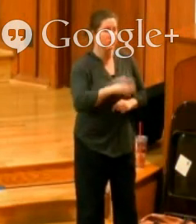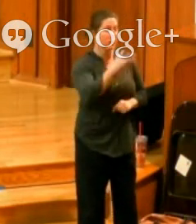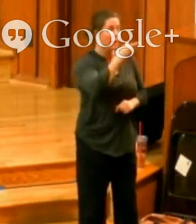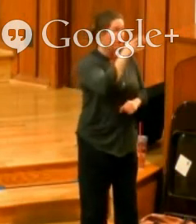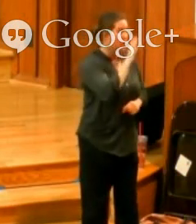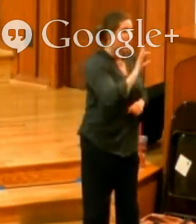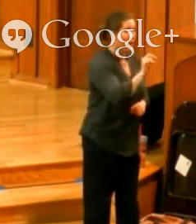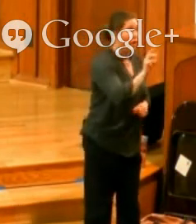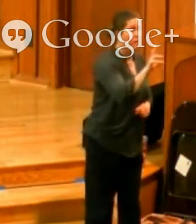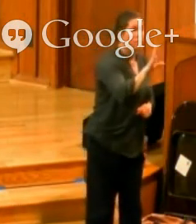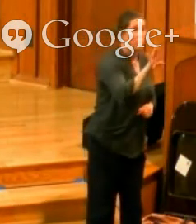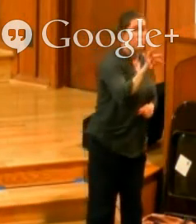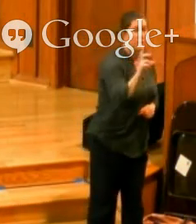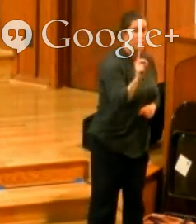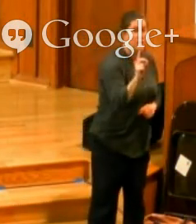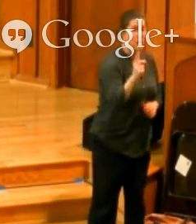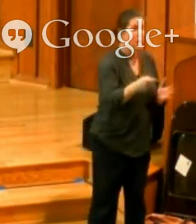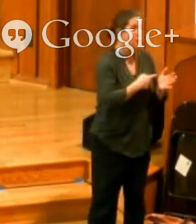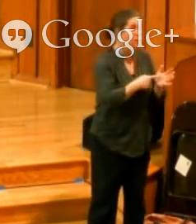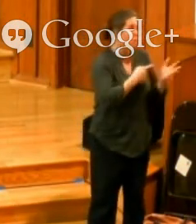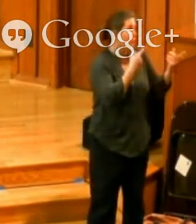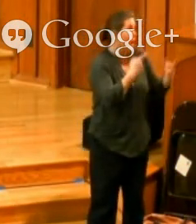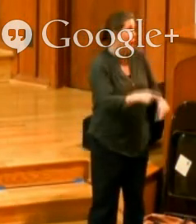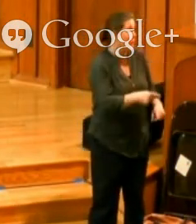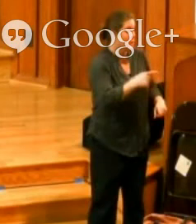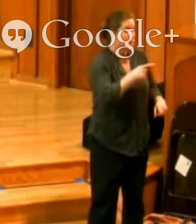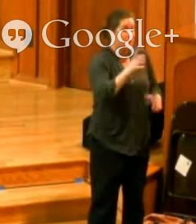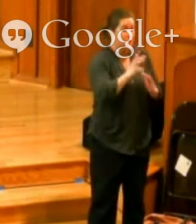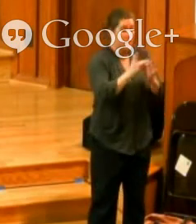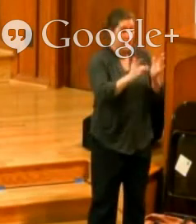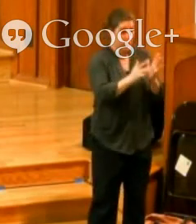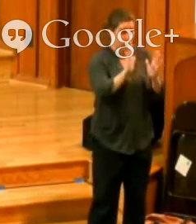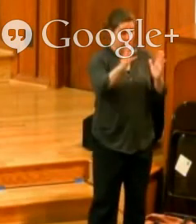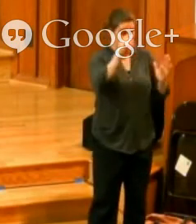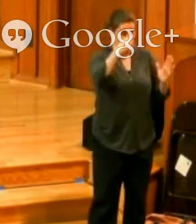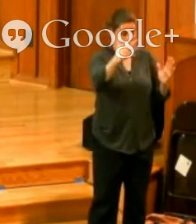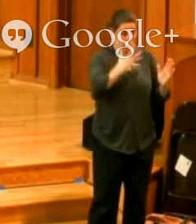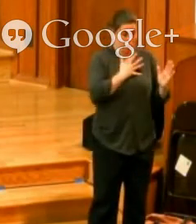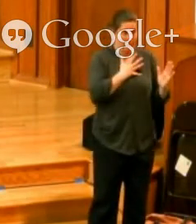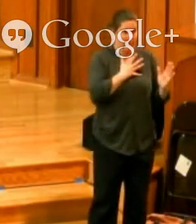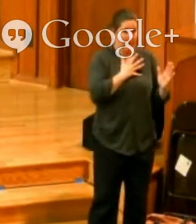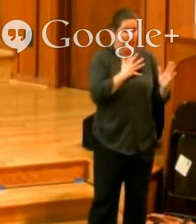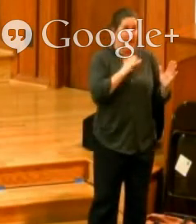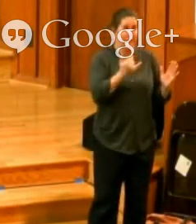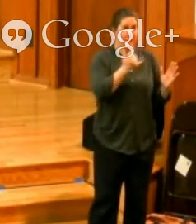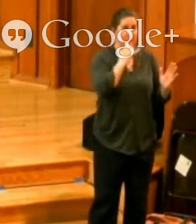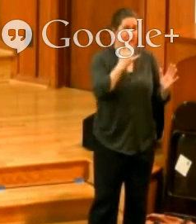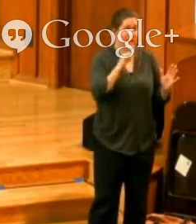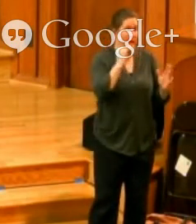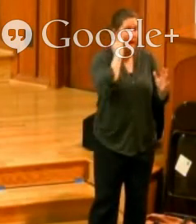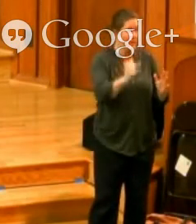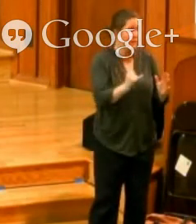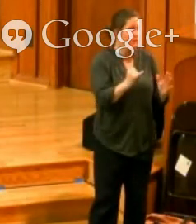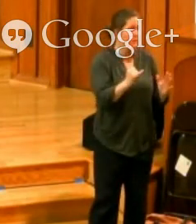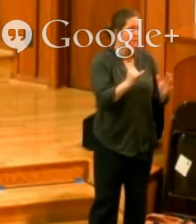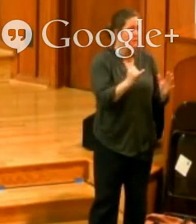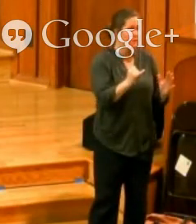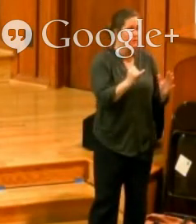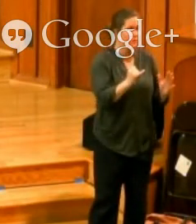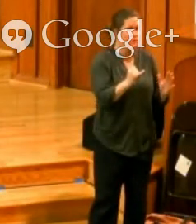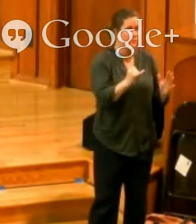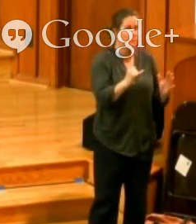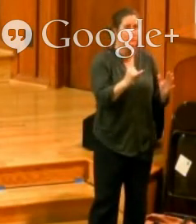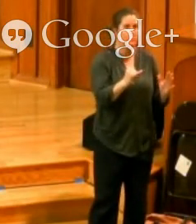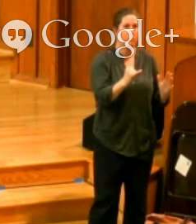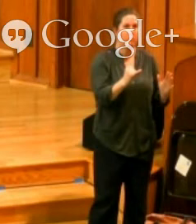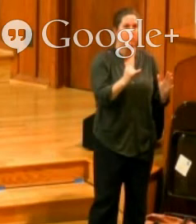forbid. Well, sometimes we can have a mistaken idea that Jesus' grace did away with God's law, but did it? Look what he says in Matthew 5:17. Do not think that I am come to